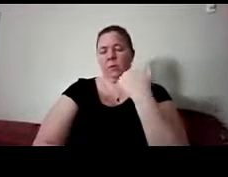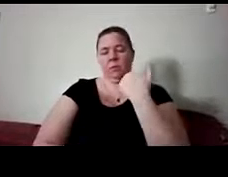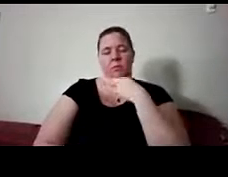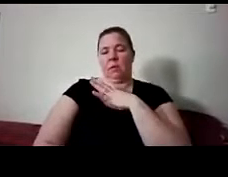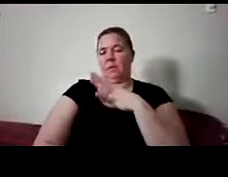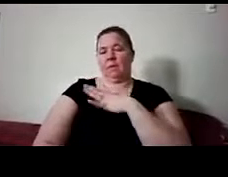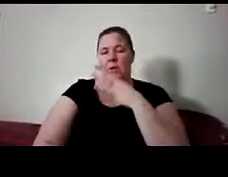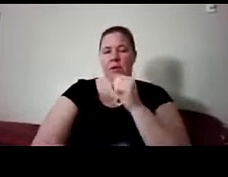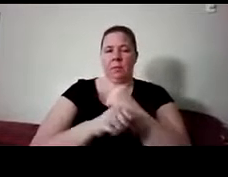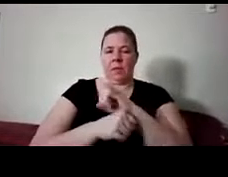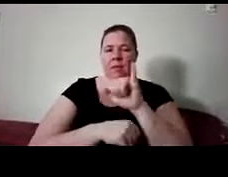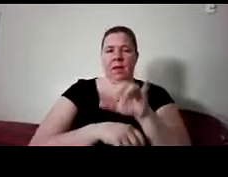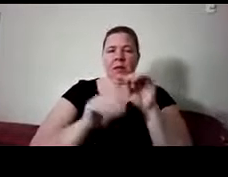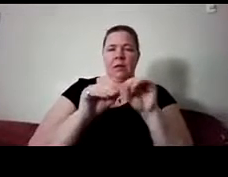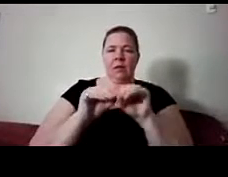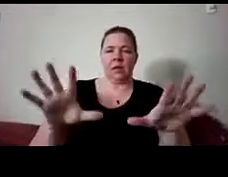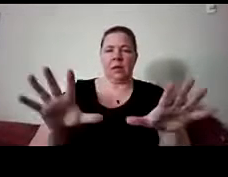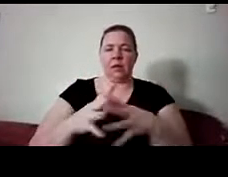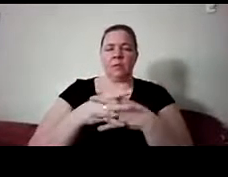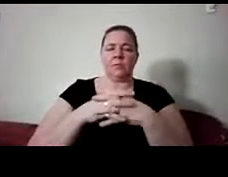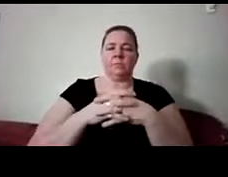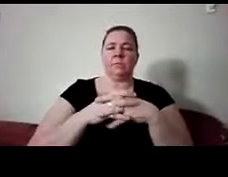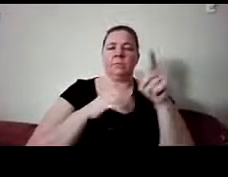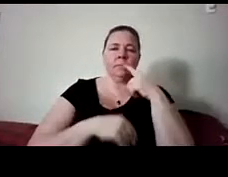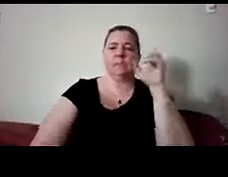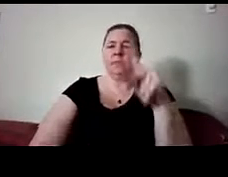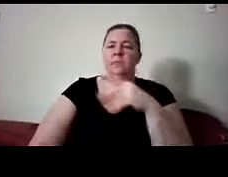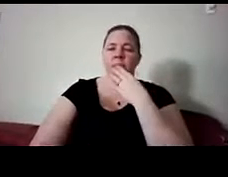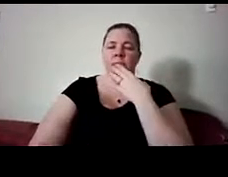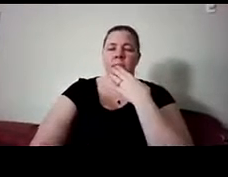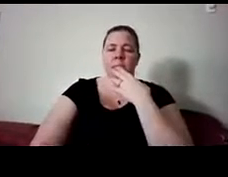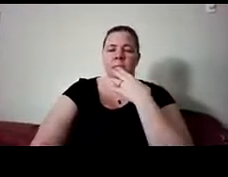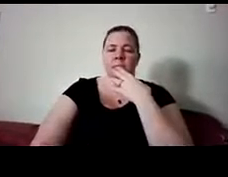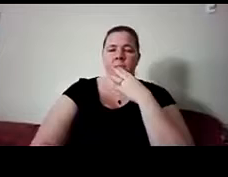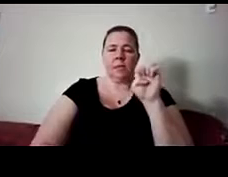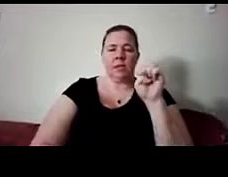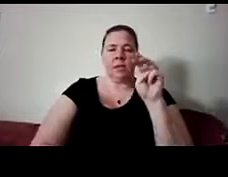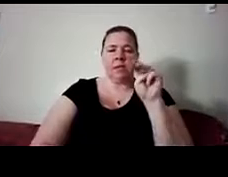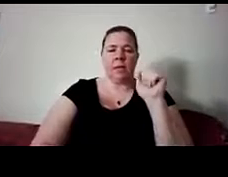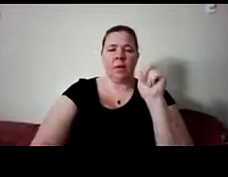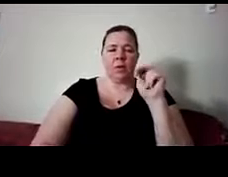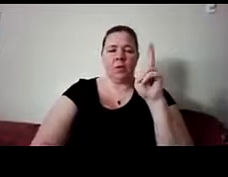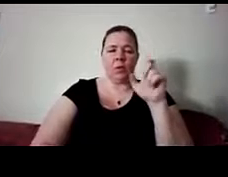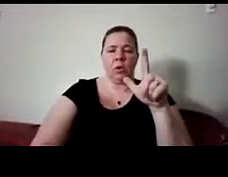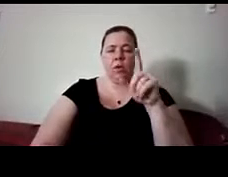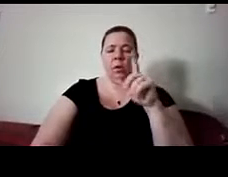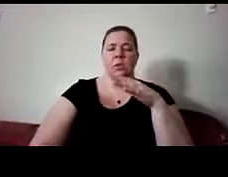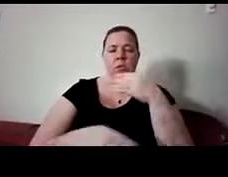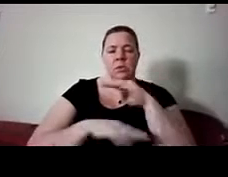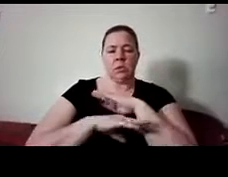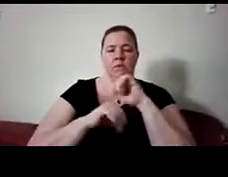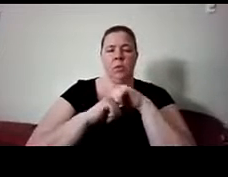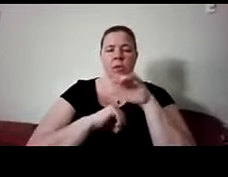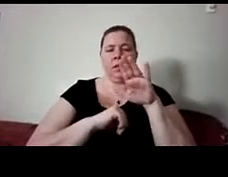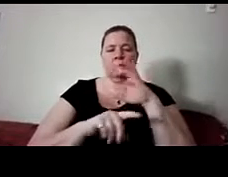Just wanted to make that comment. Okay. Okay. Okay. Hopefully, Mr. Emmanuel is satisfied with his answer. We're going to